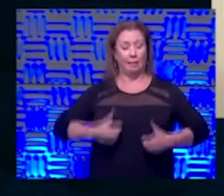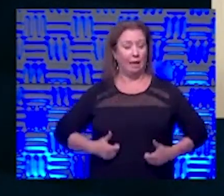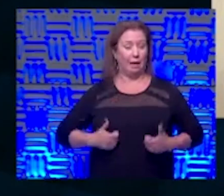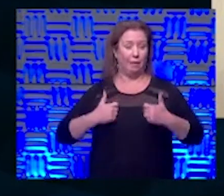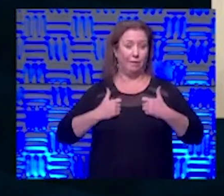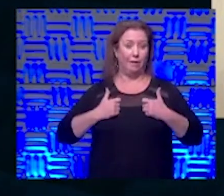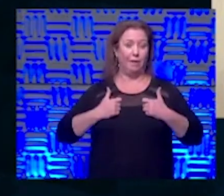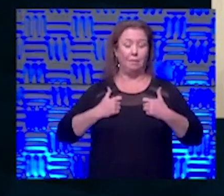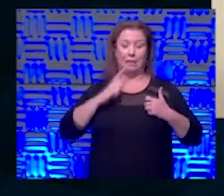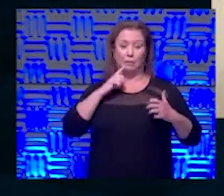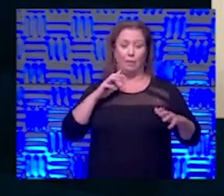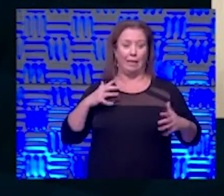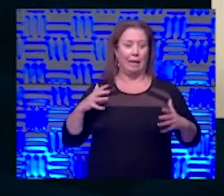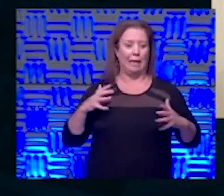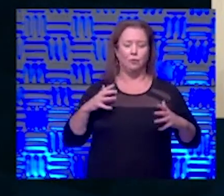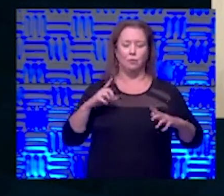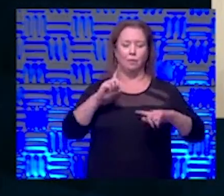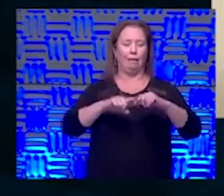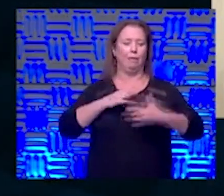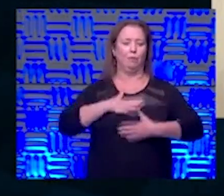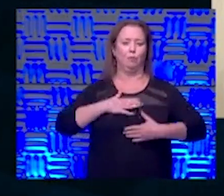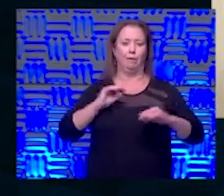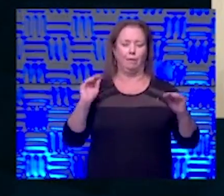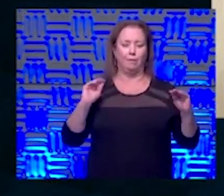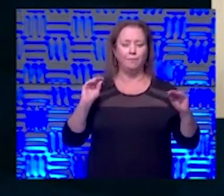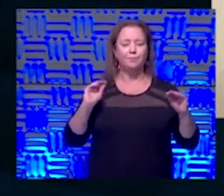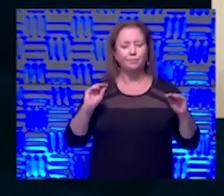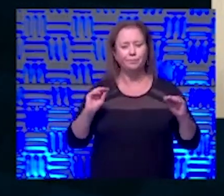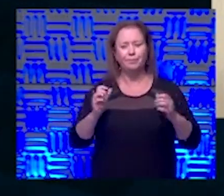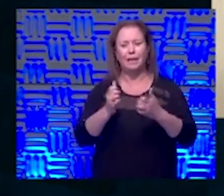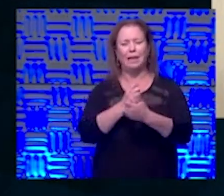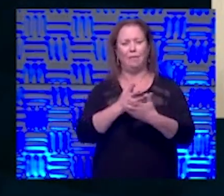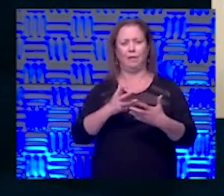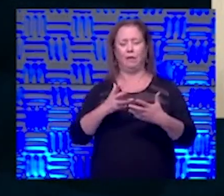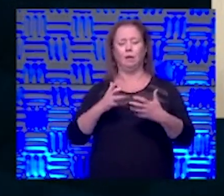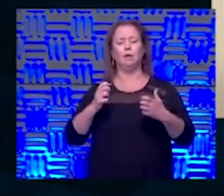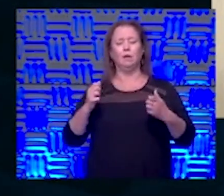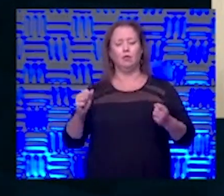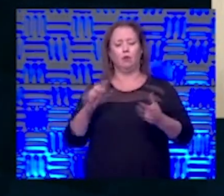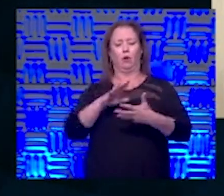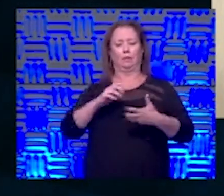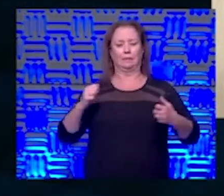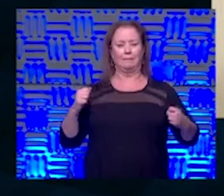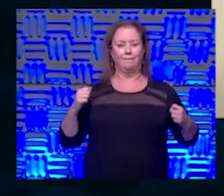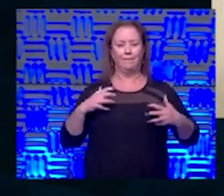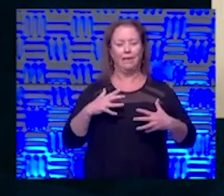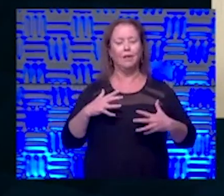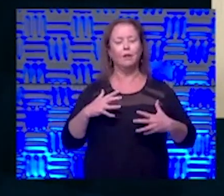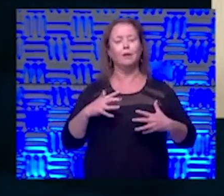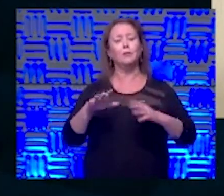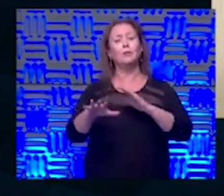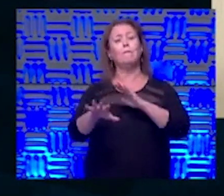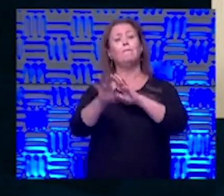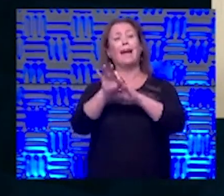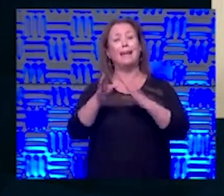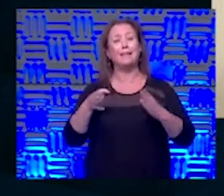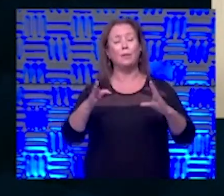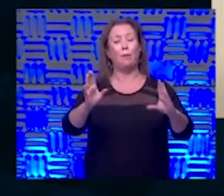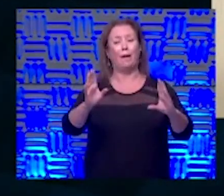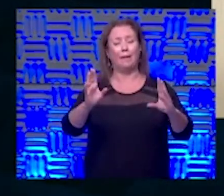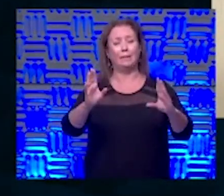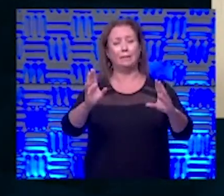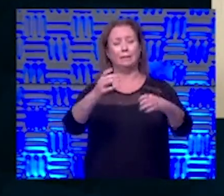we get so anxious, nothing's enjoyable because everything's fear-provoking or anxiety-provoking. So finding those ways to make sure that